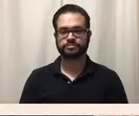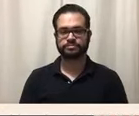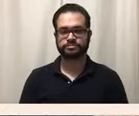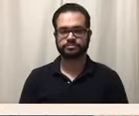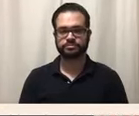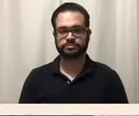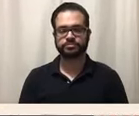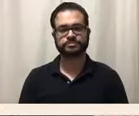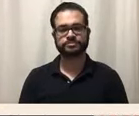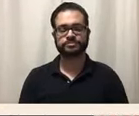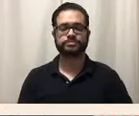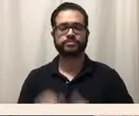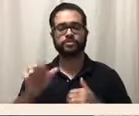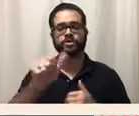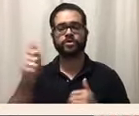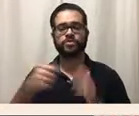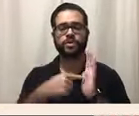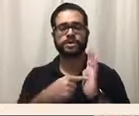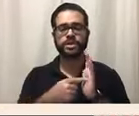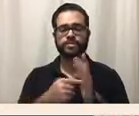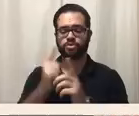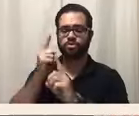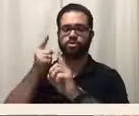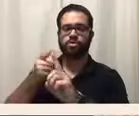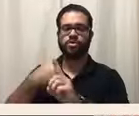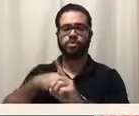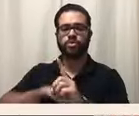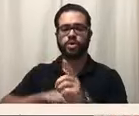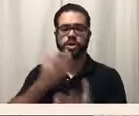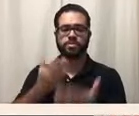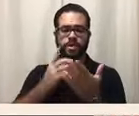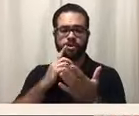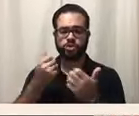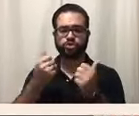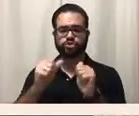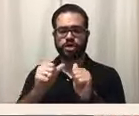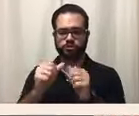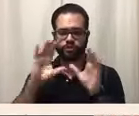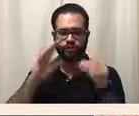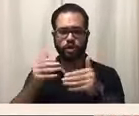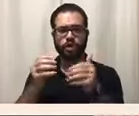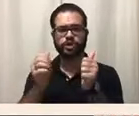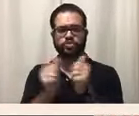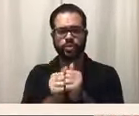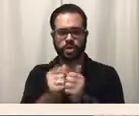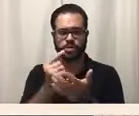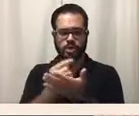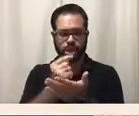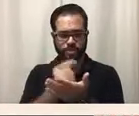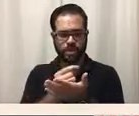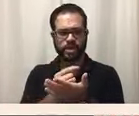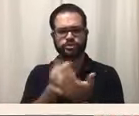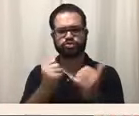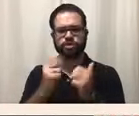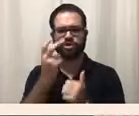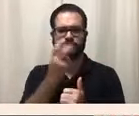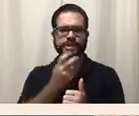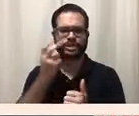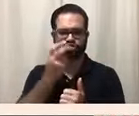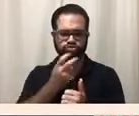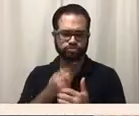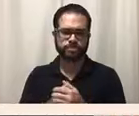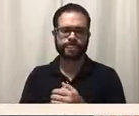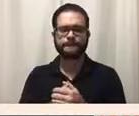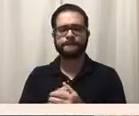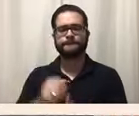Another example of a goal we might work on in music therapy is speech articulation. Miles is going to share a little bit